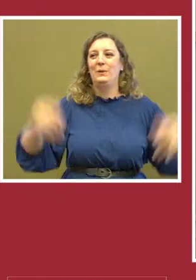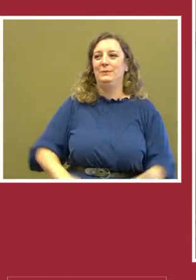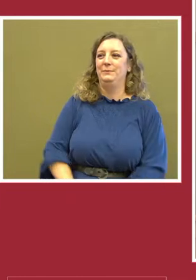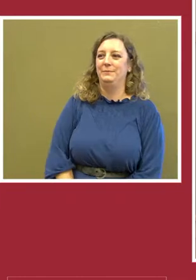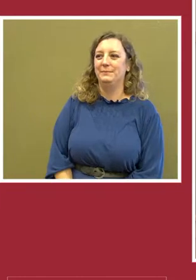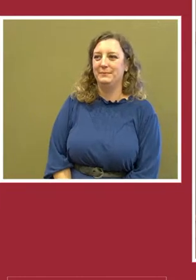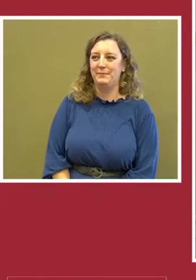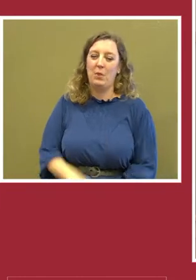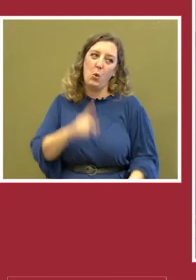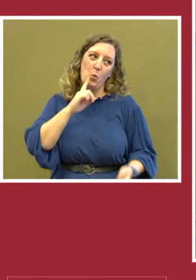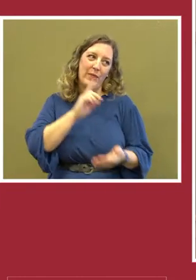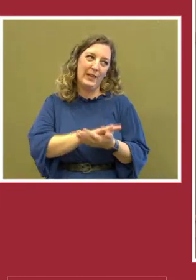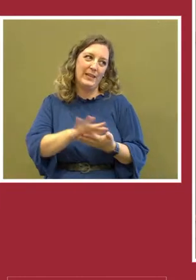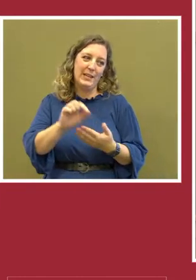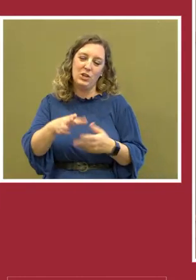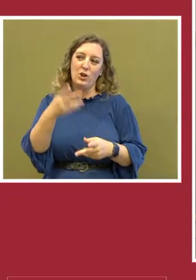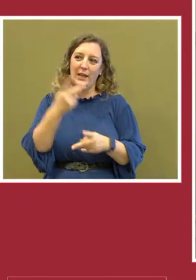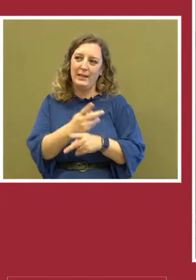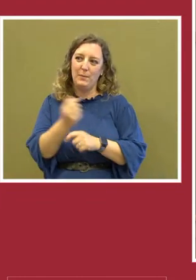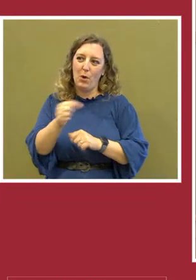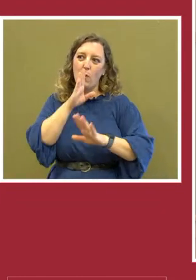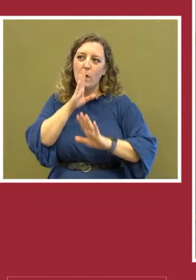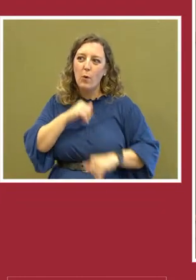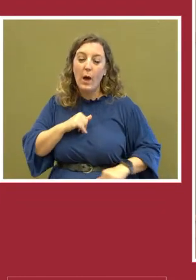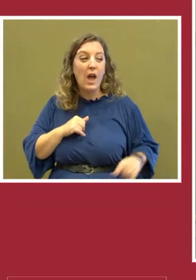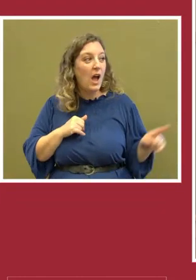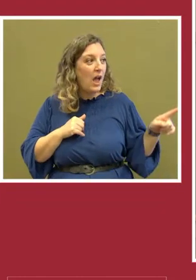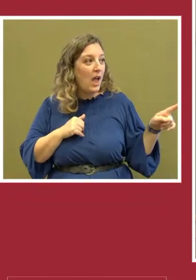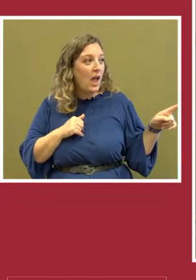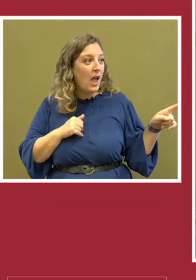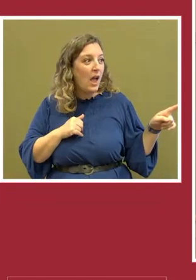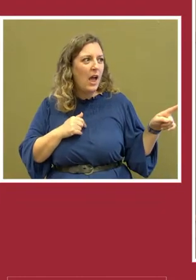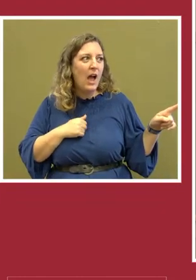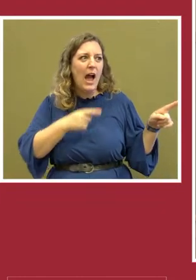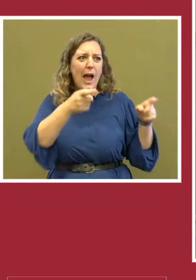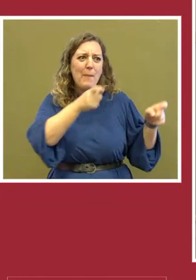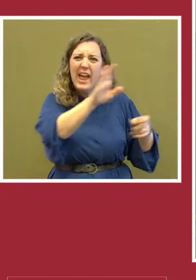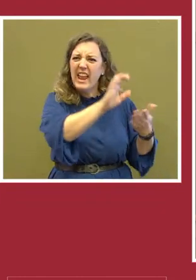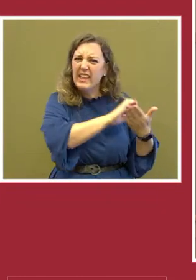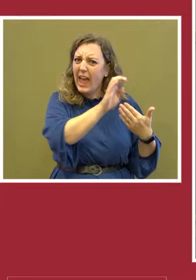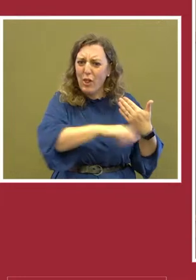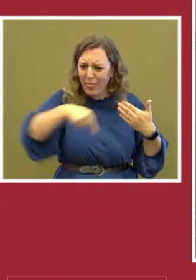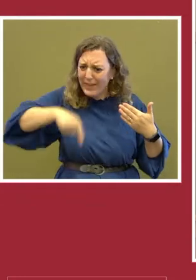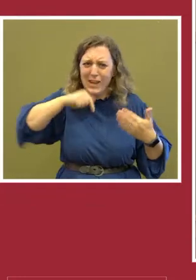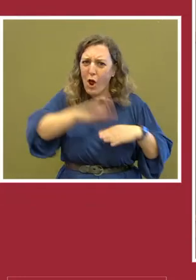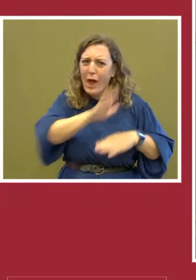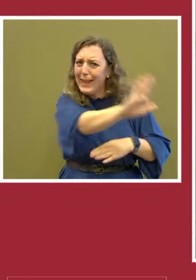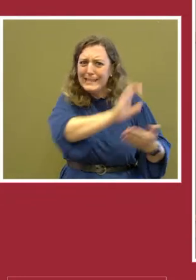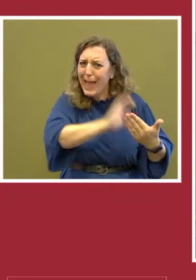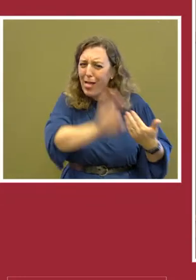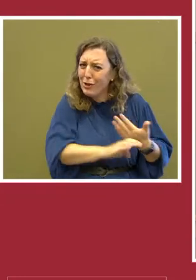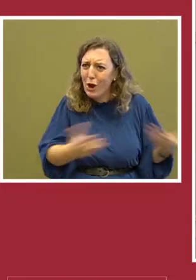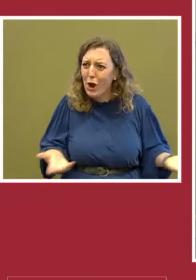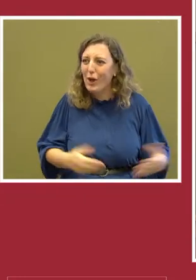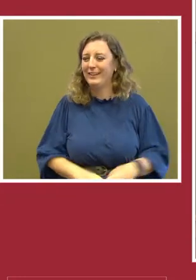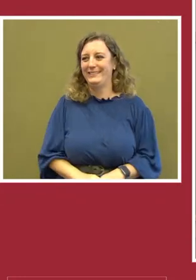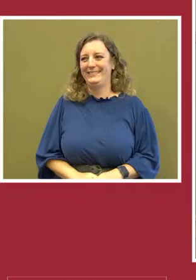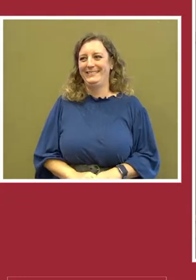They did a really nice job of keeping this all quiet. I manage his calendar. This wasn't on his calendar.